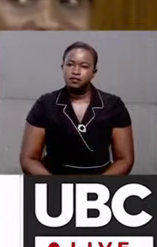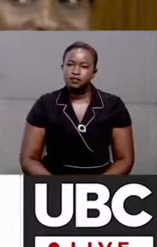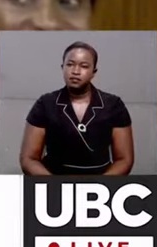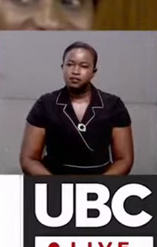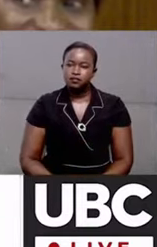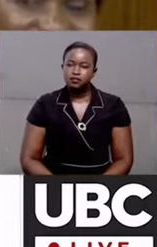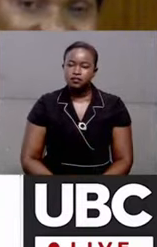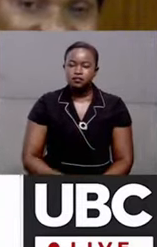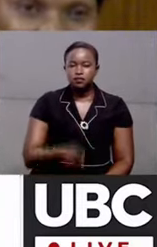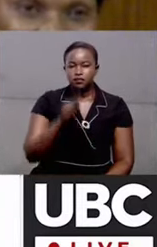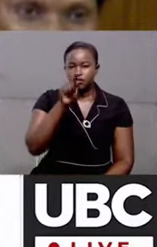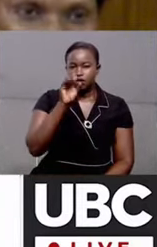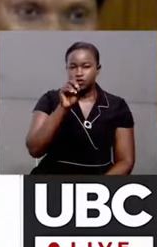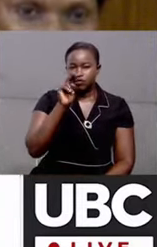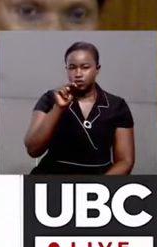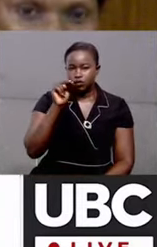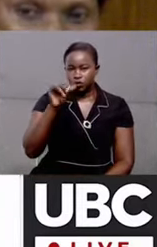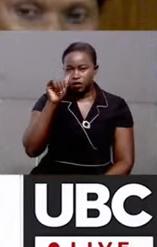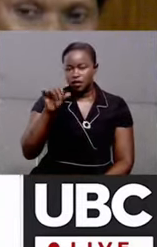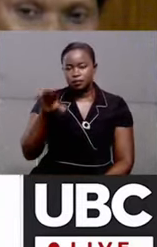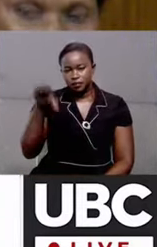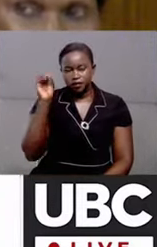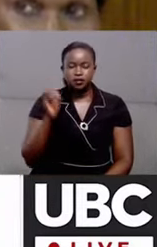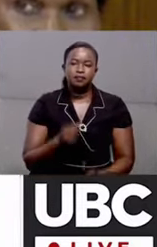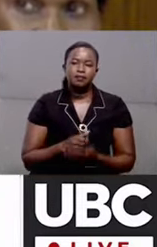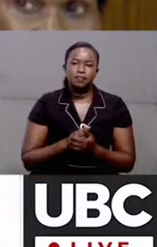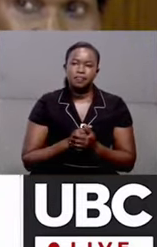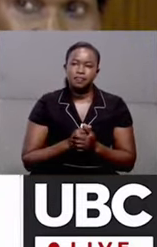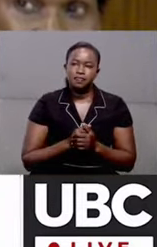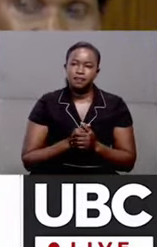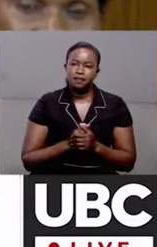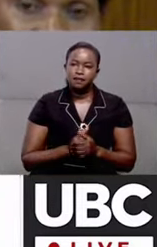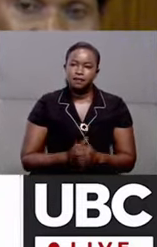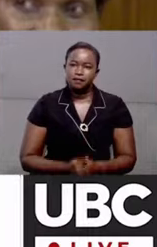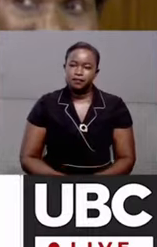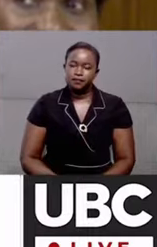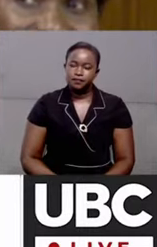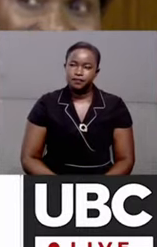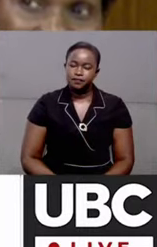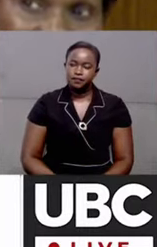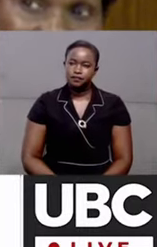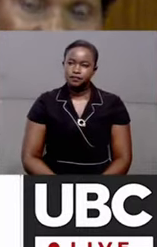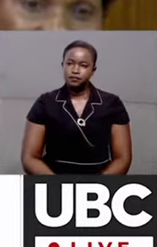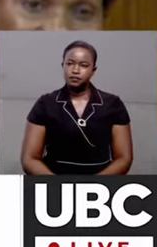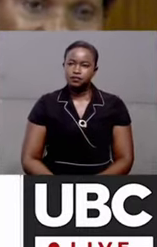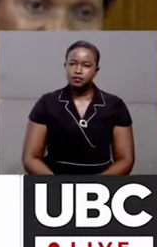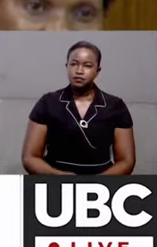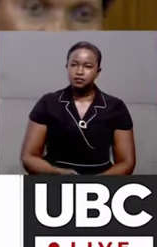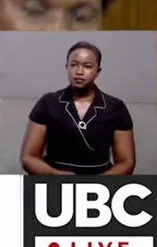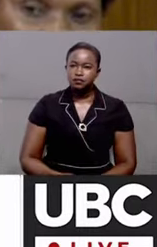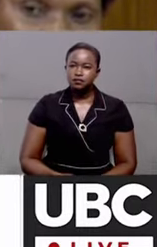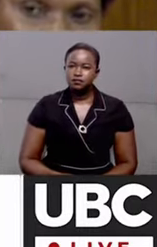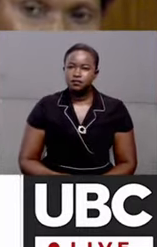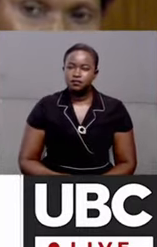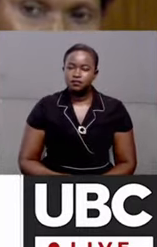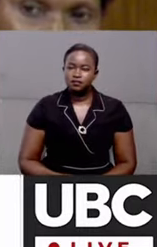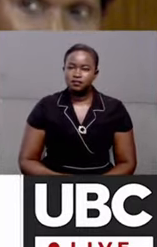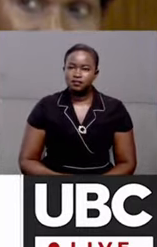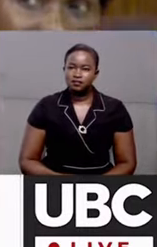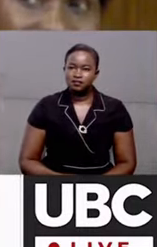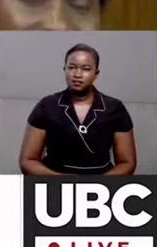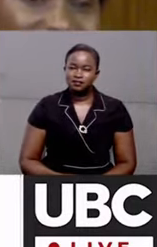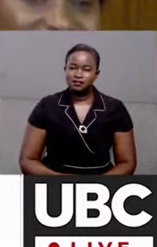Tony Pickett, Tony is I now beg on to lay. Yeah, Tony. Thank speaker, you. You are giving me my good friends only. Thank